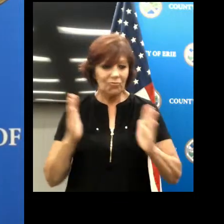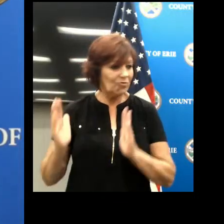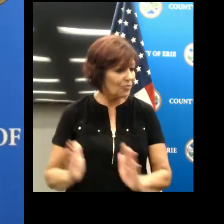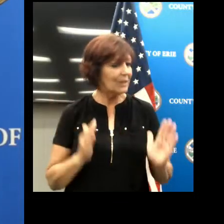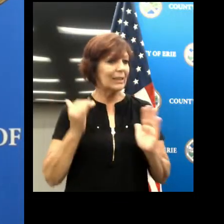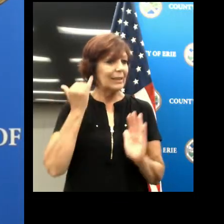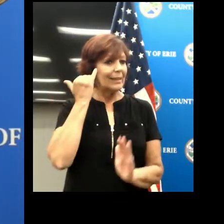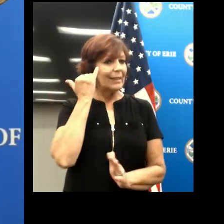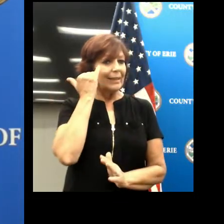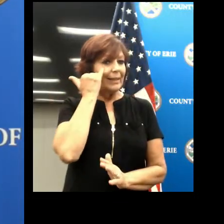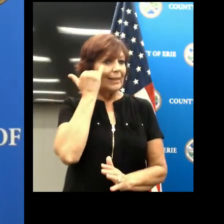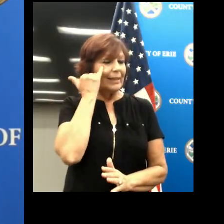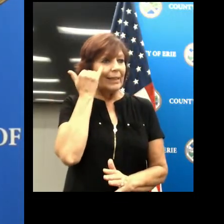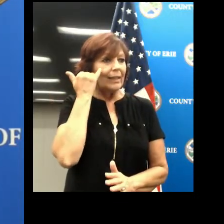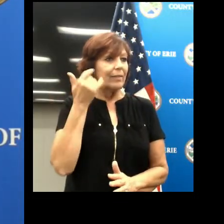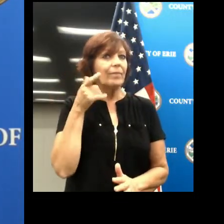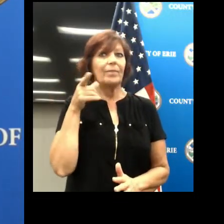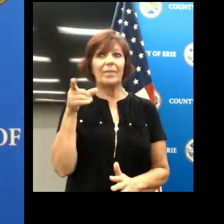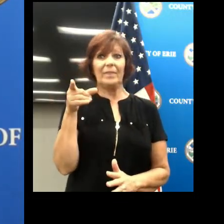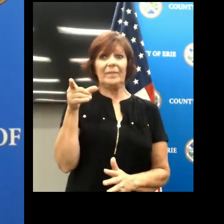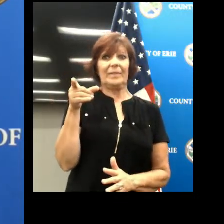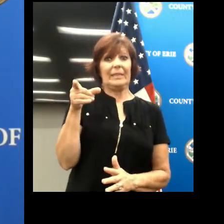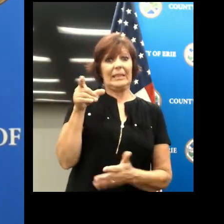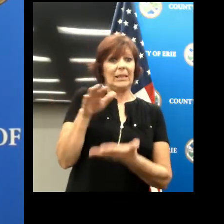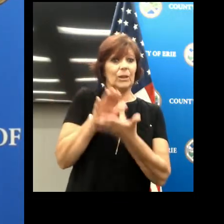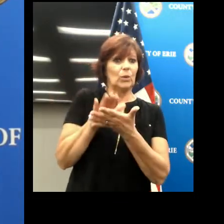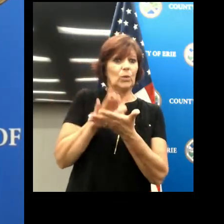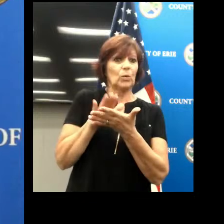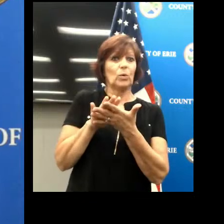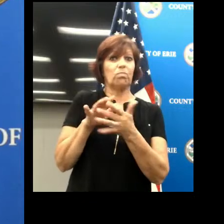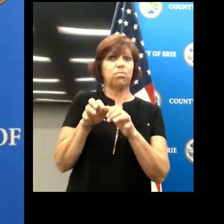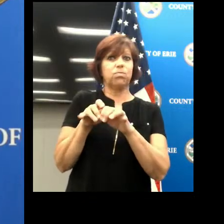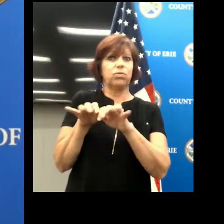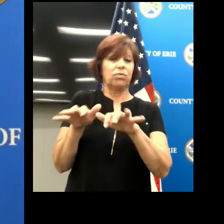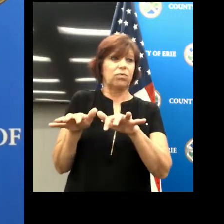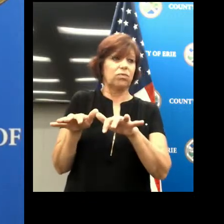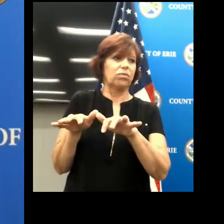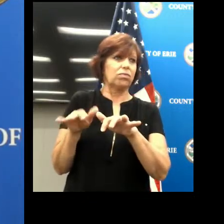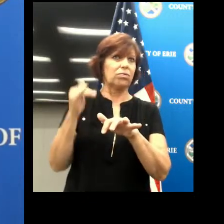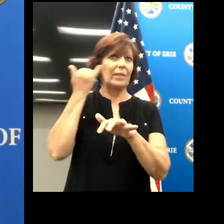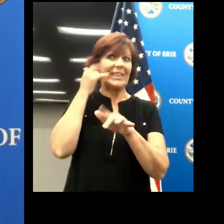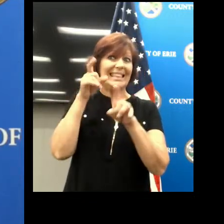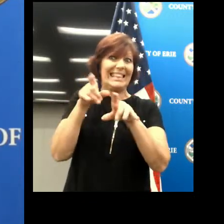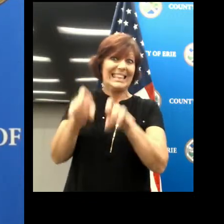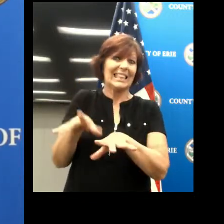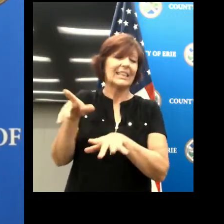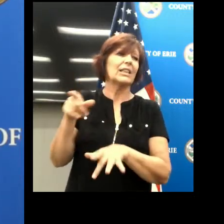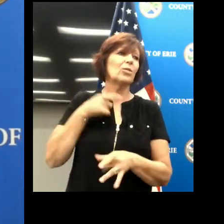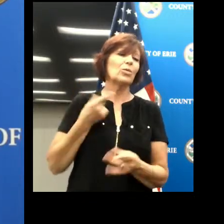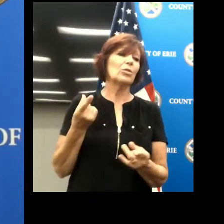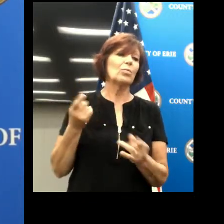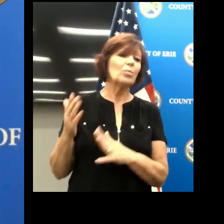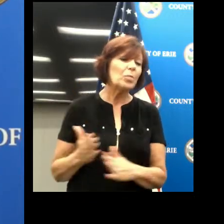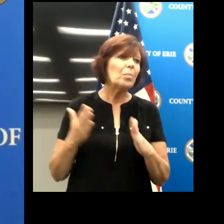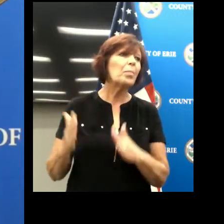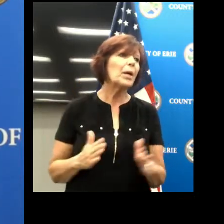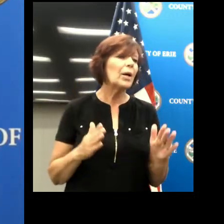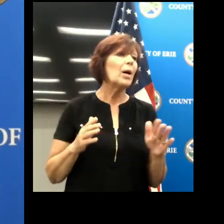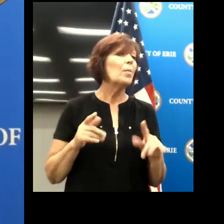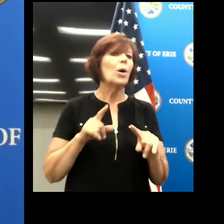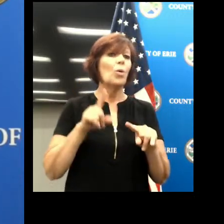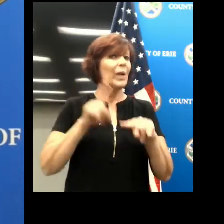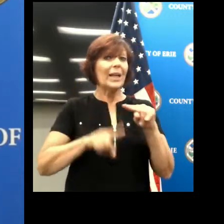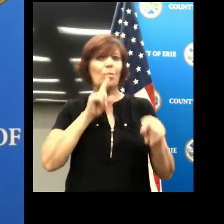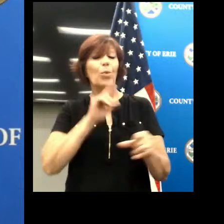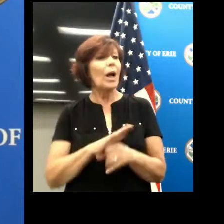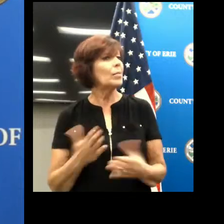if, in case there is needed to be a large amount of community testing associated with the school. We can't promise